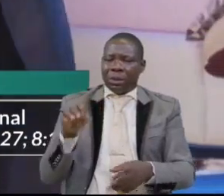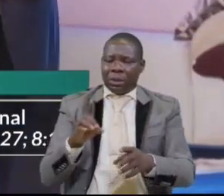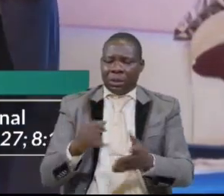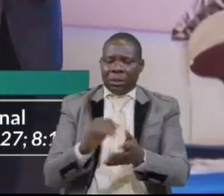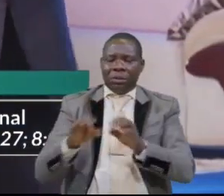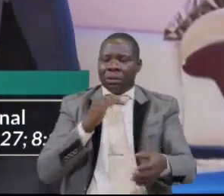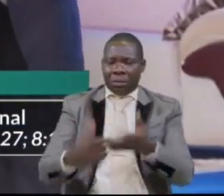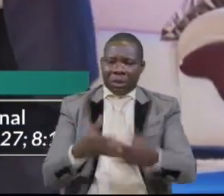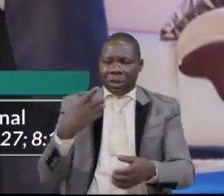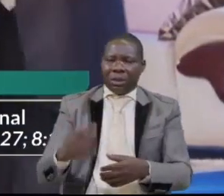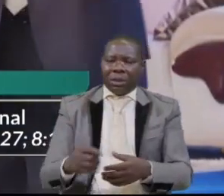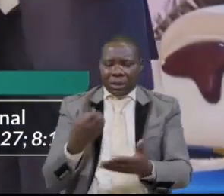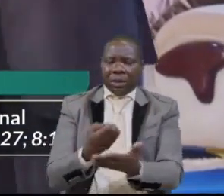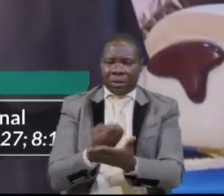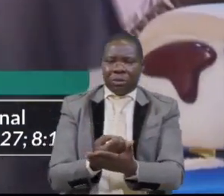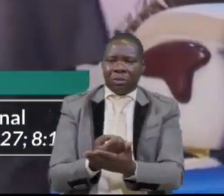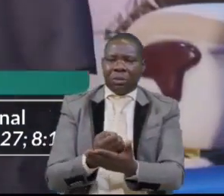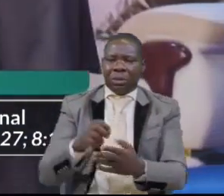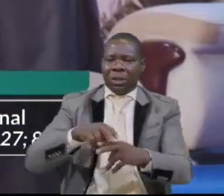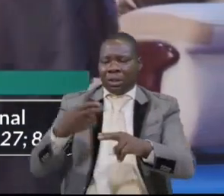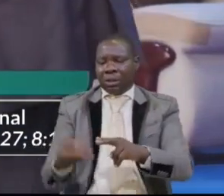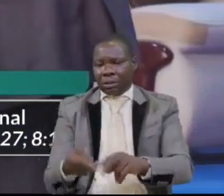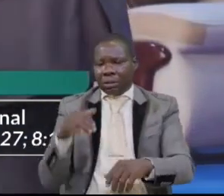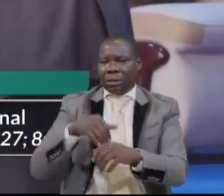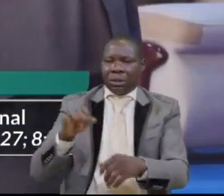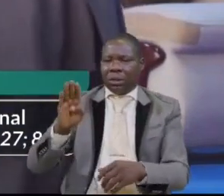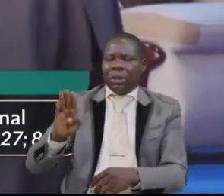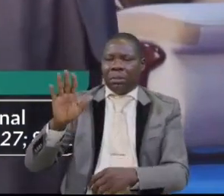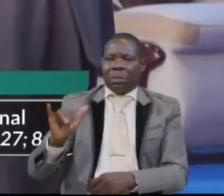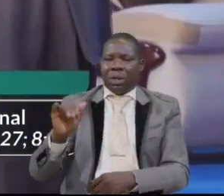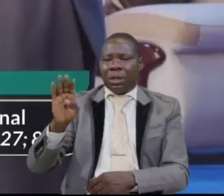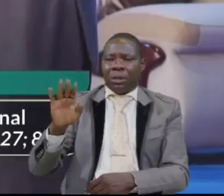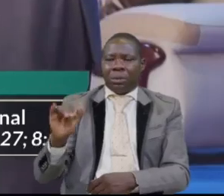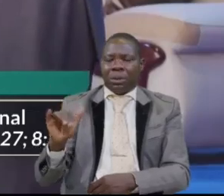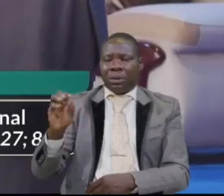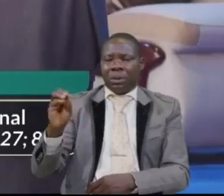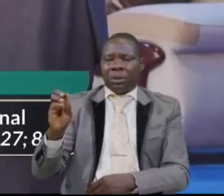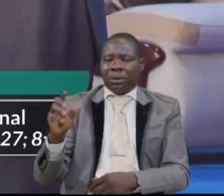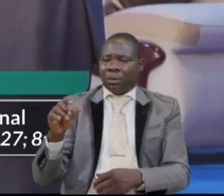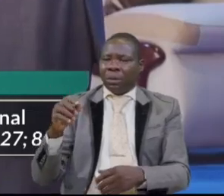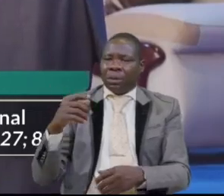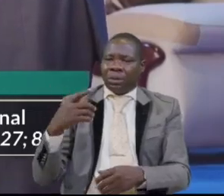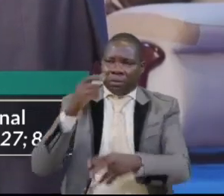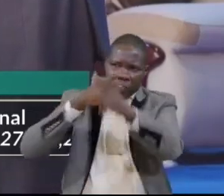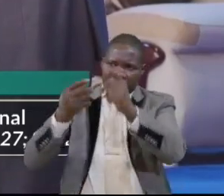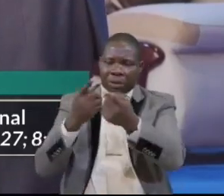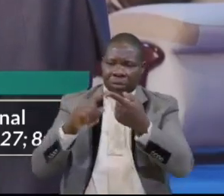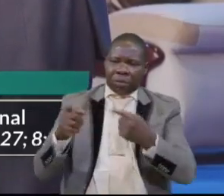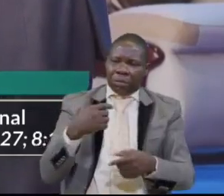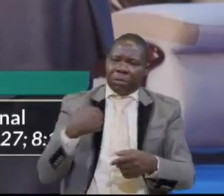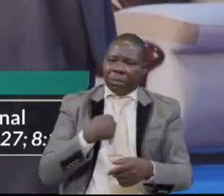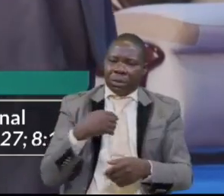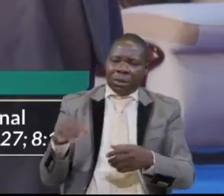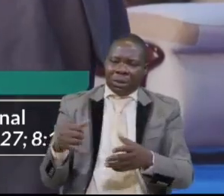in Babylon a vision came to me it doesn't matter brutality of the man on the throne the